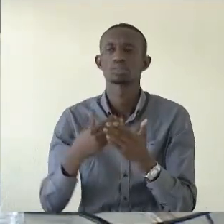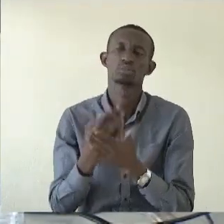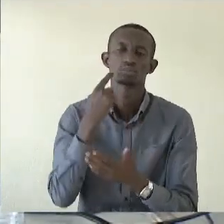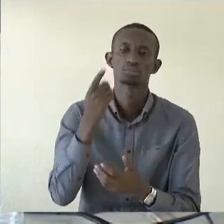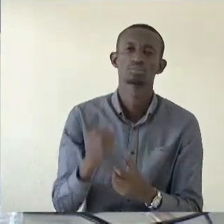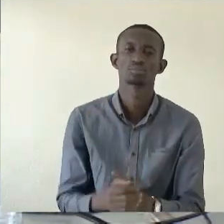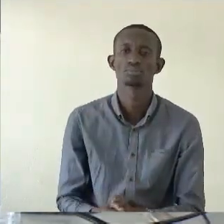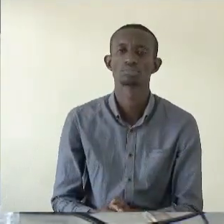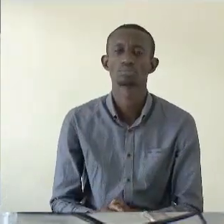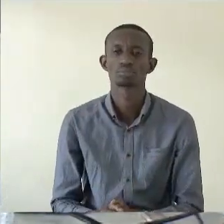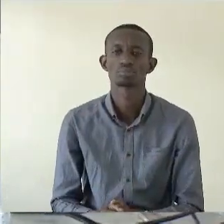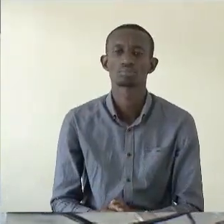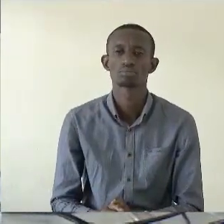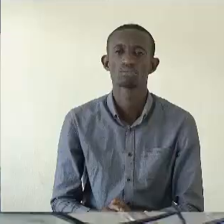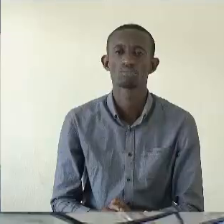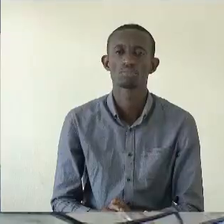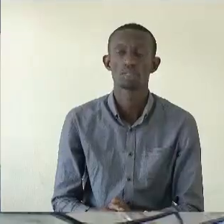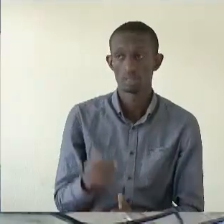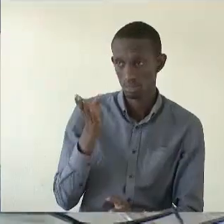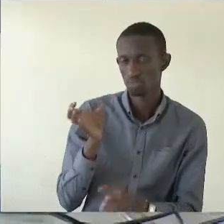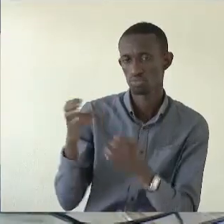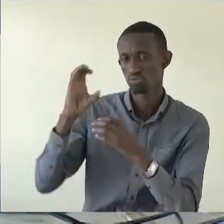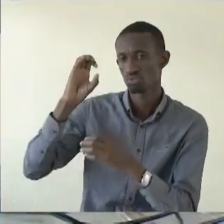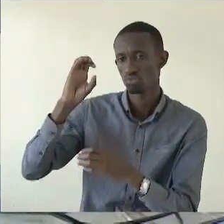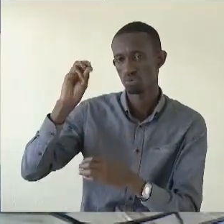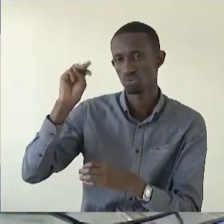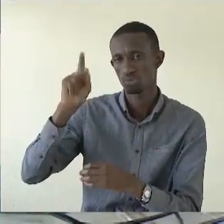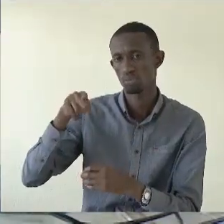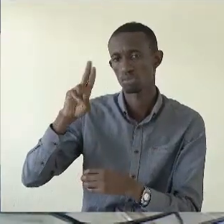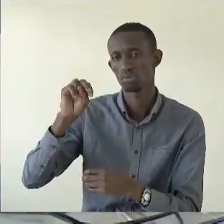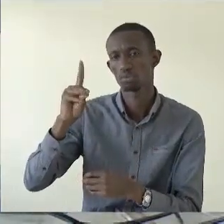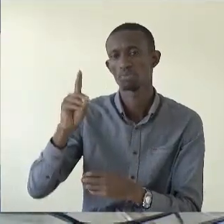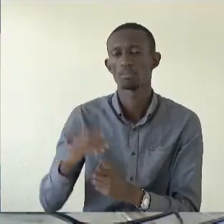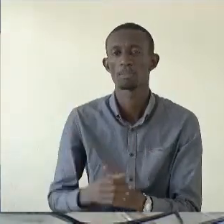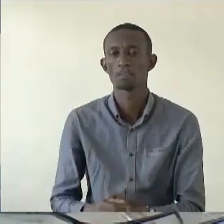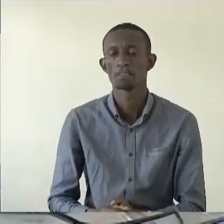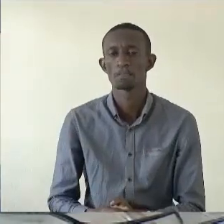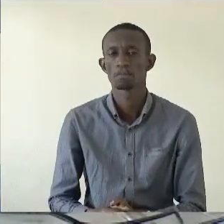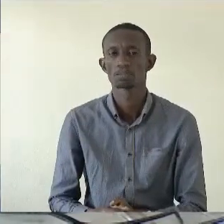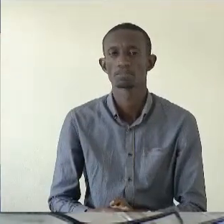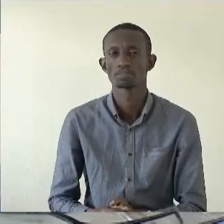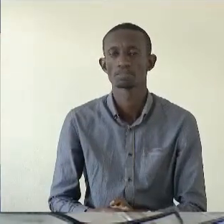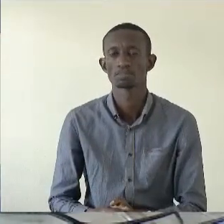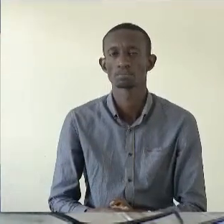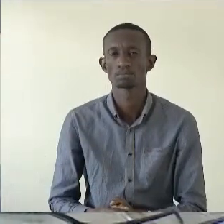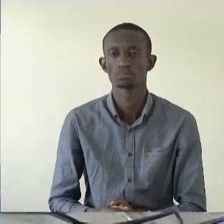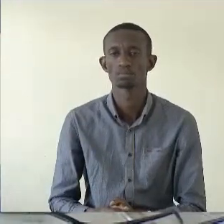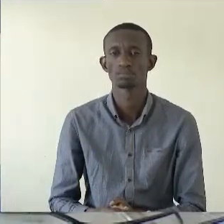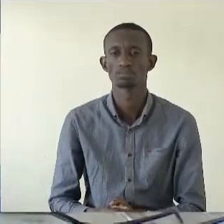this structure. So this is the compound. This is the compound